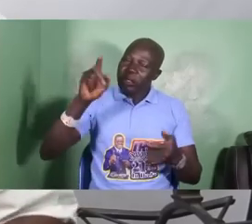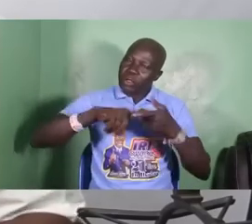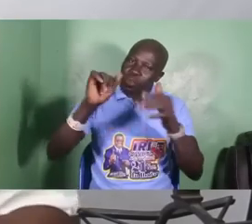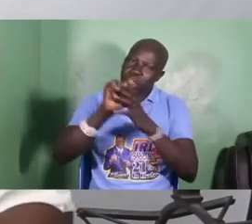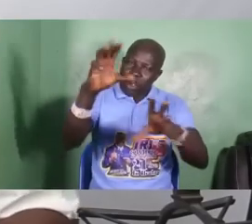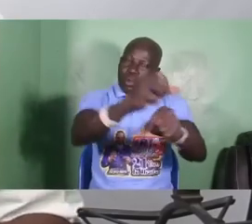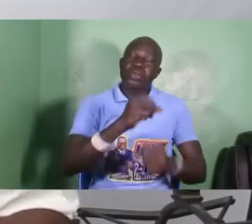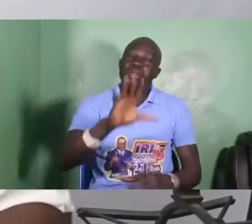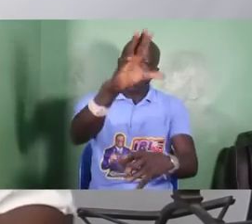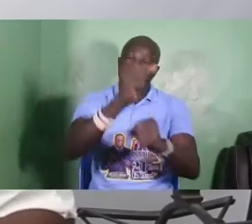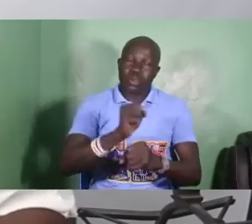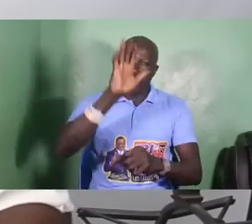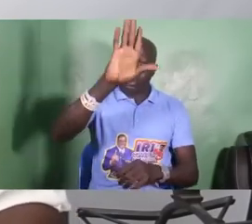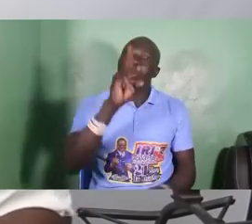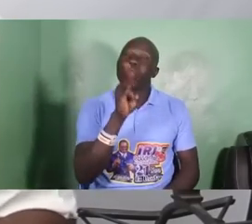hold your water.